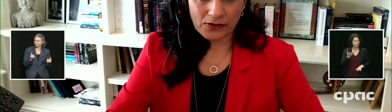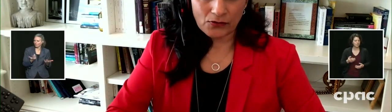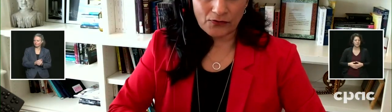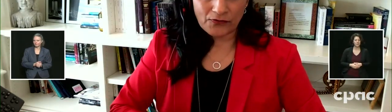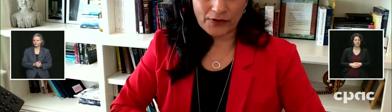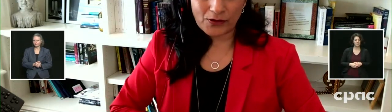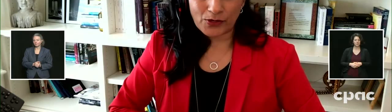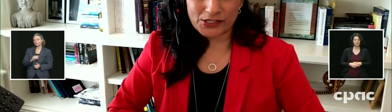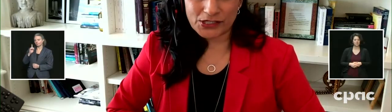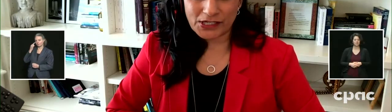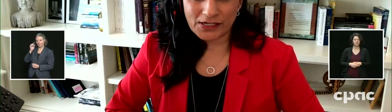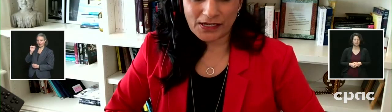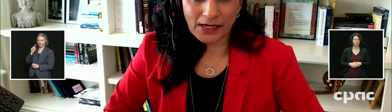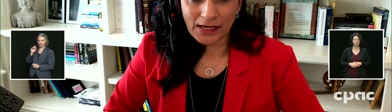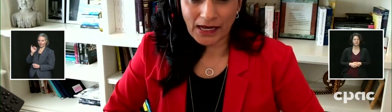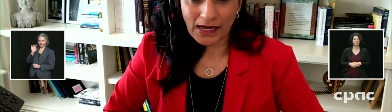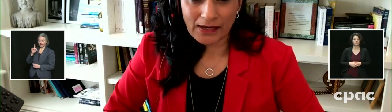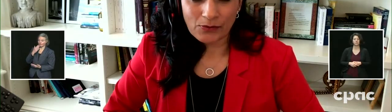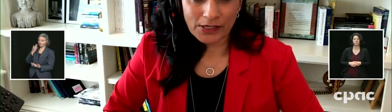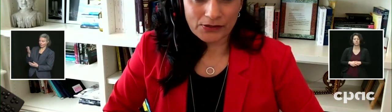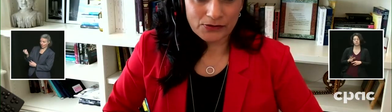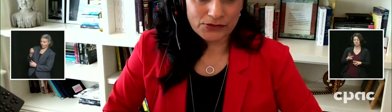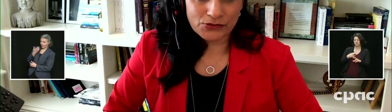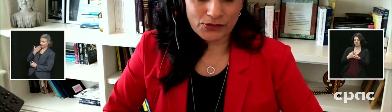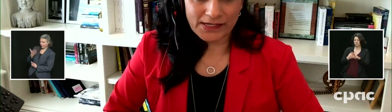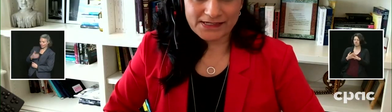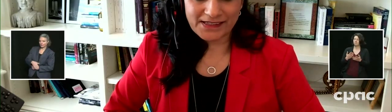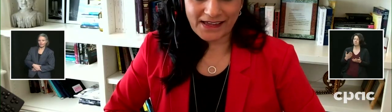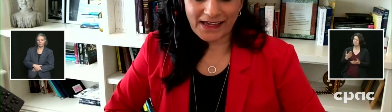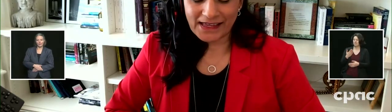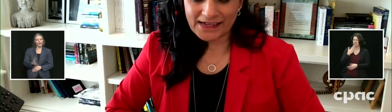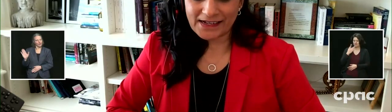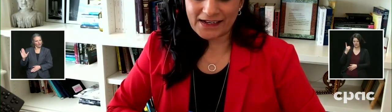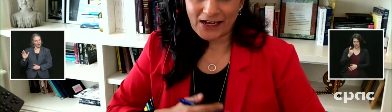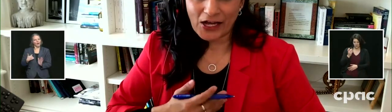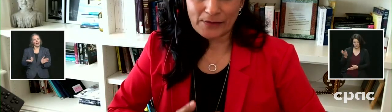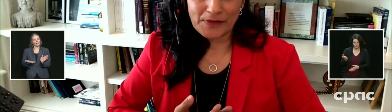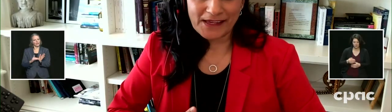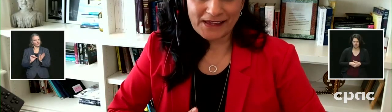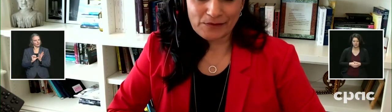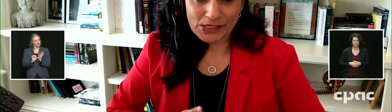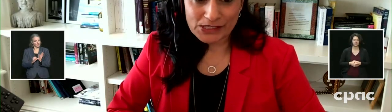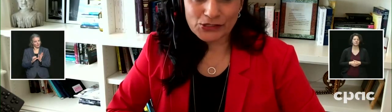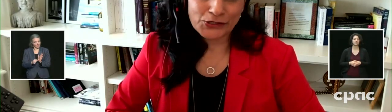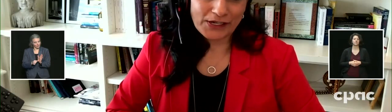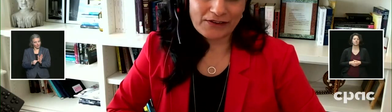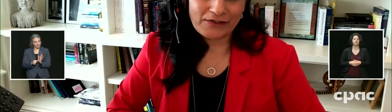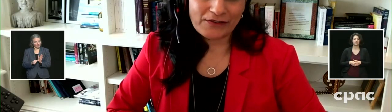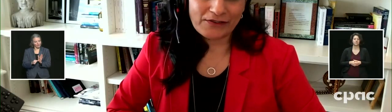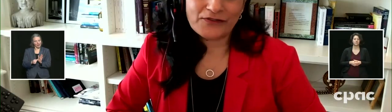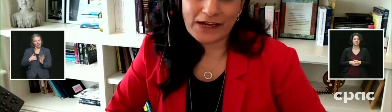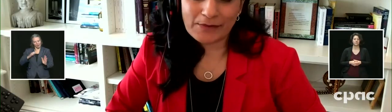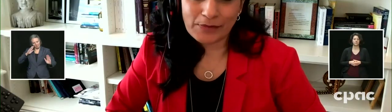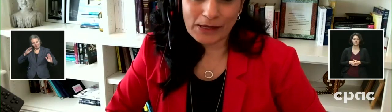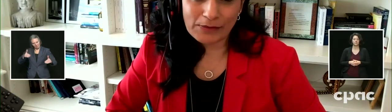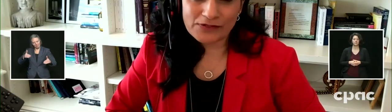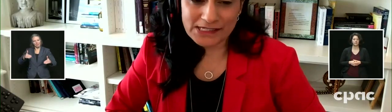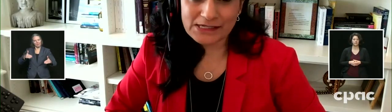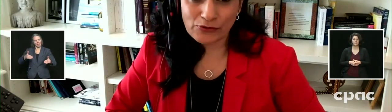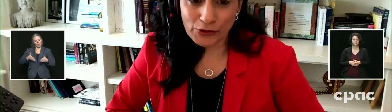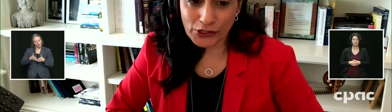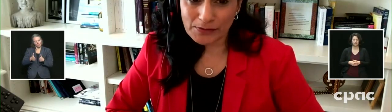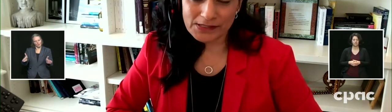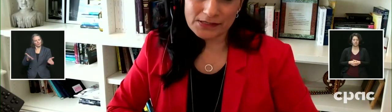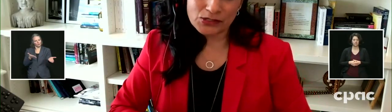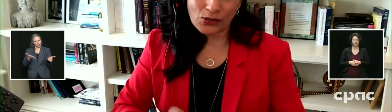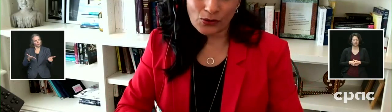Well, thank you for the question. I want to stress that I'm the Minister of Public Services